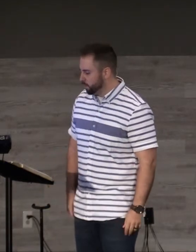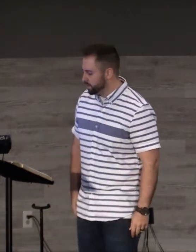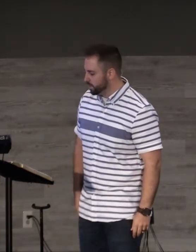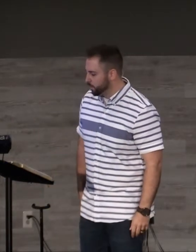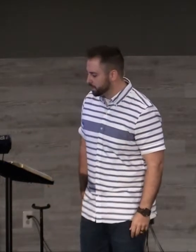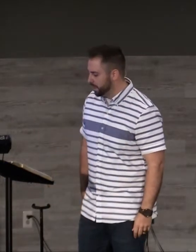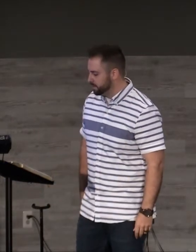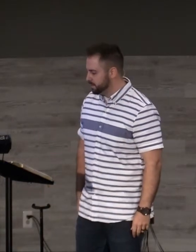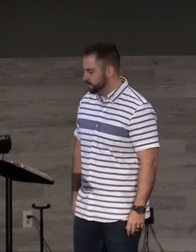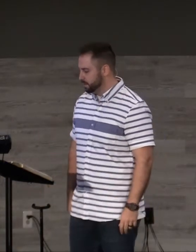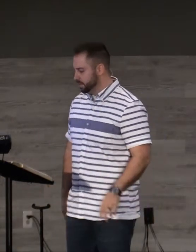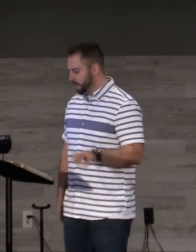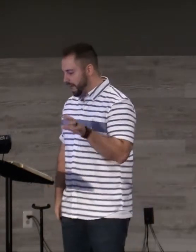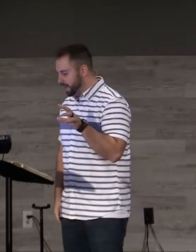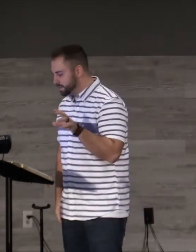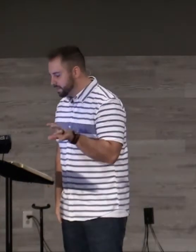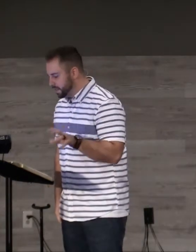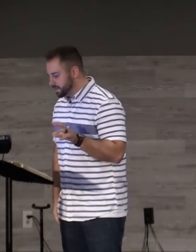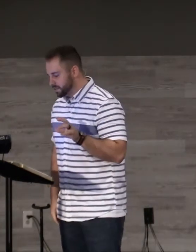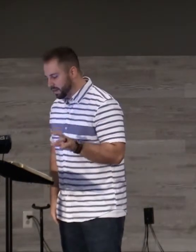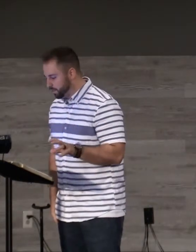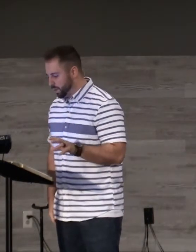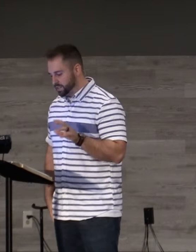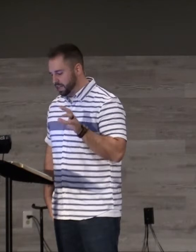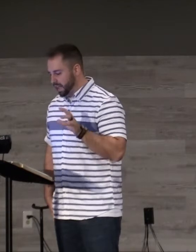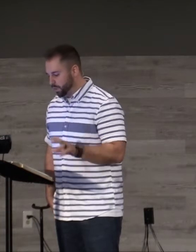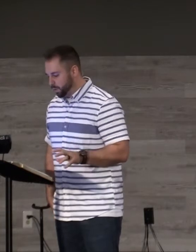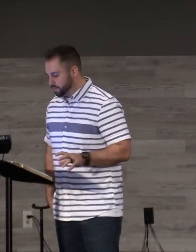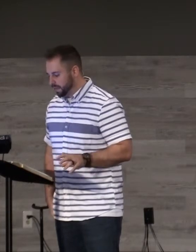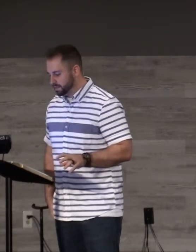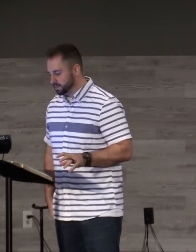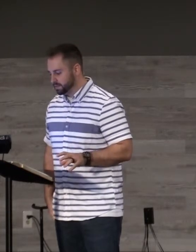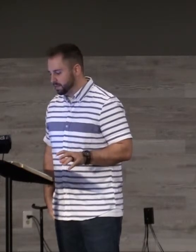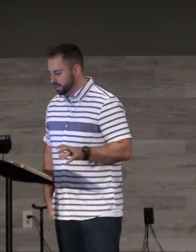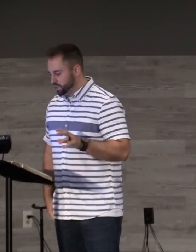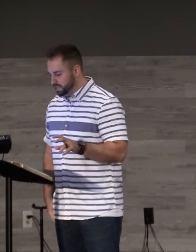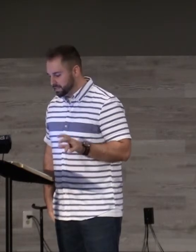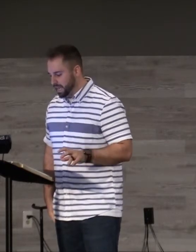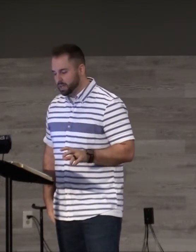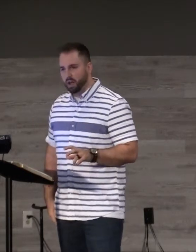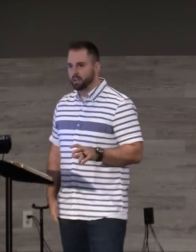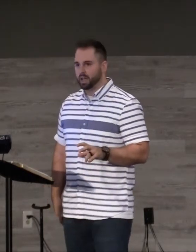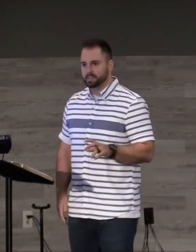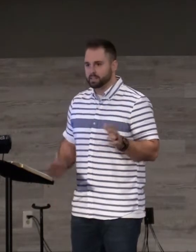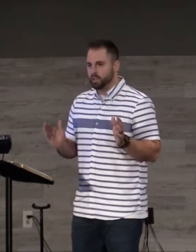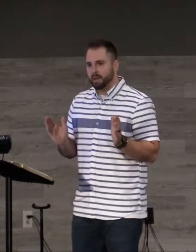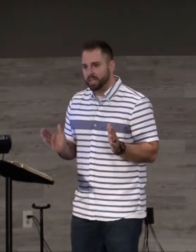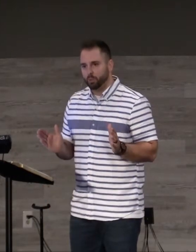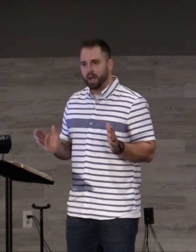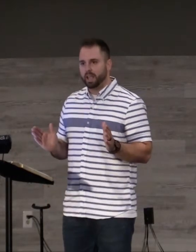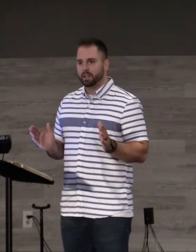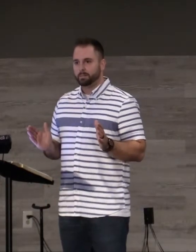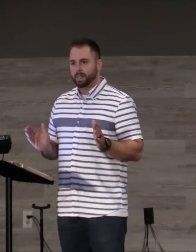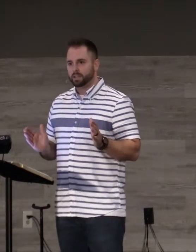to love the worst in the worst places, God is sending us to love the worst in the worst places. Jesus came to call us. He says, look,